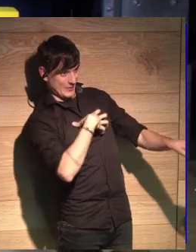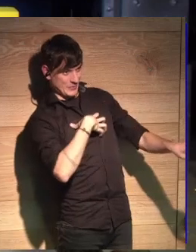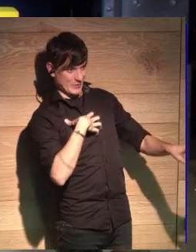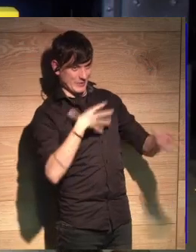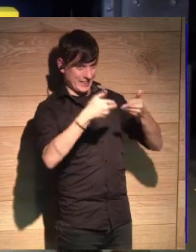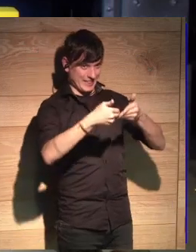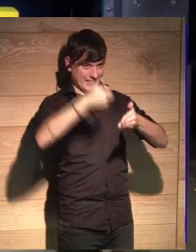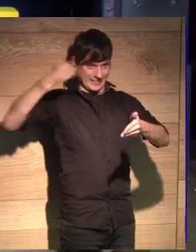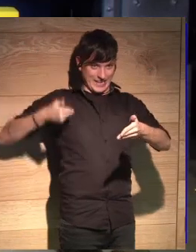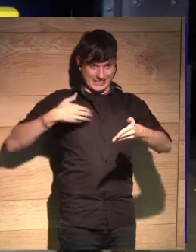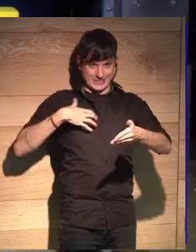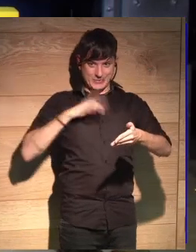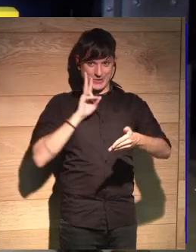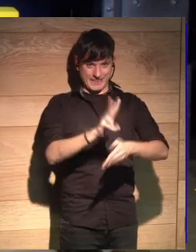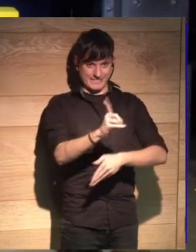Welcome to Madrid.